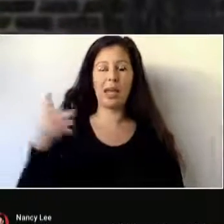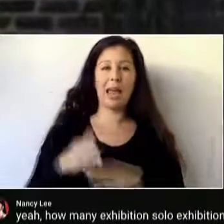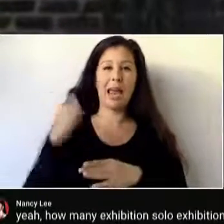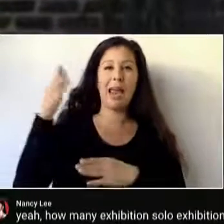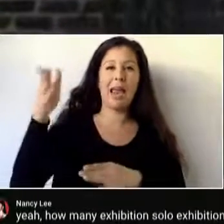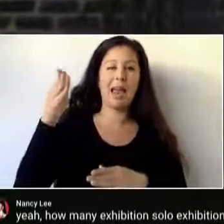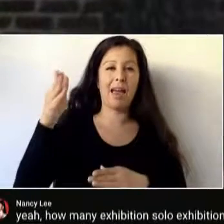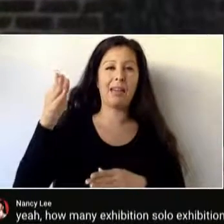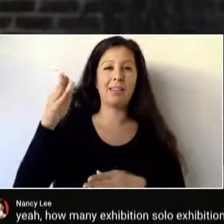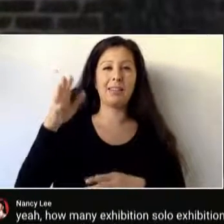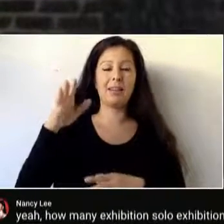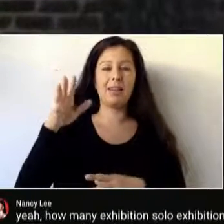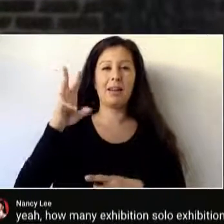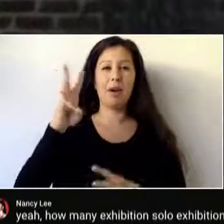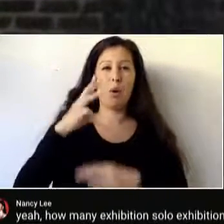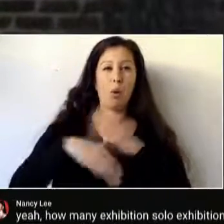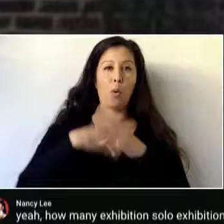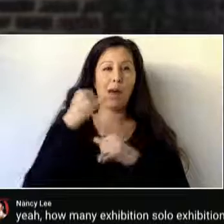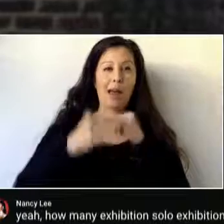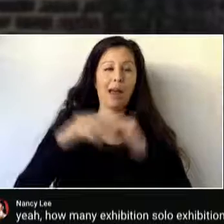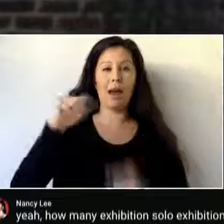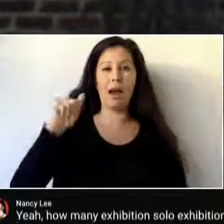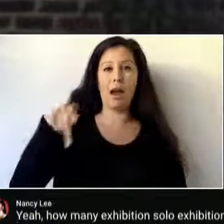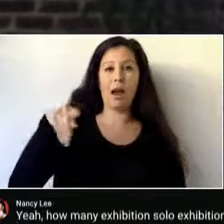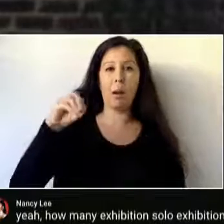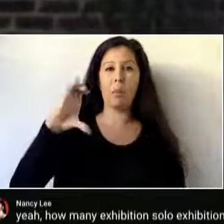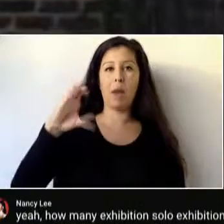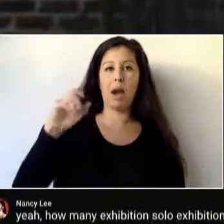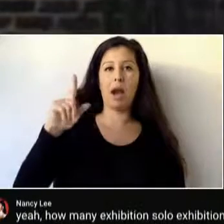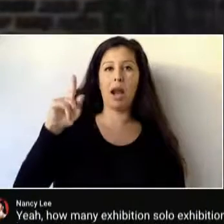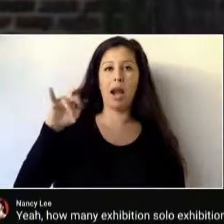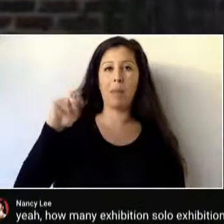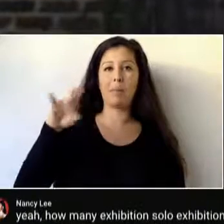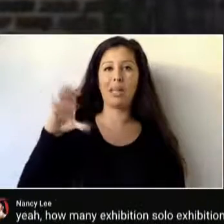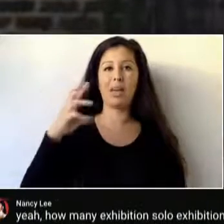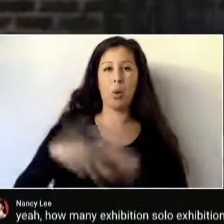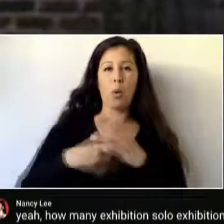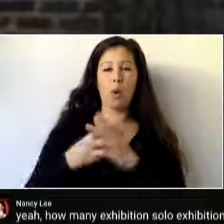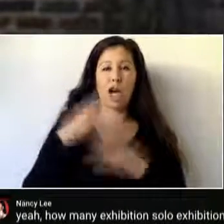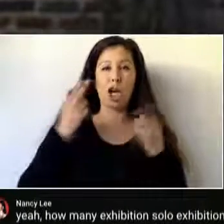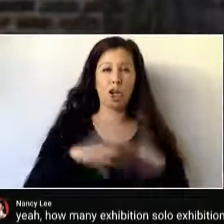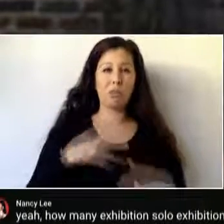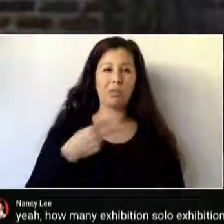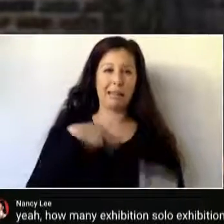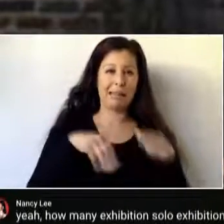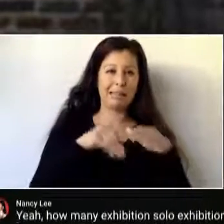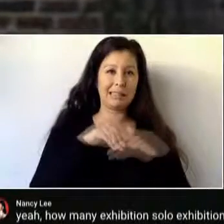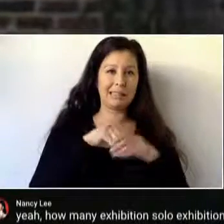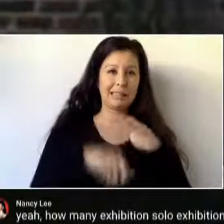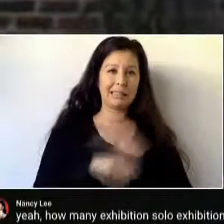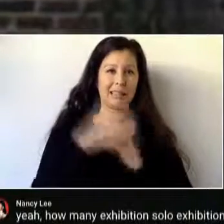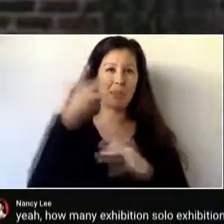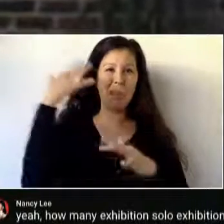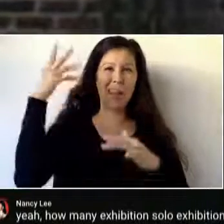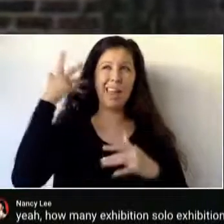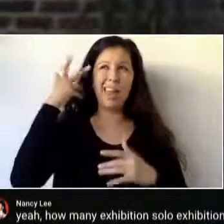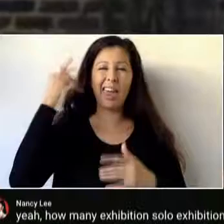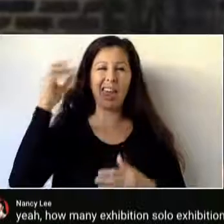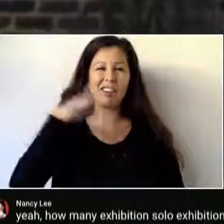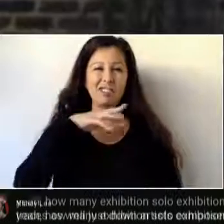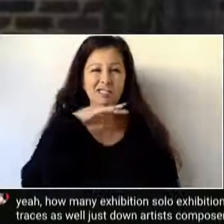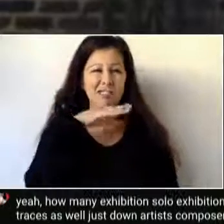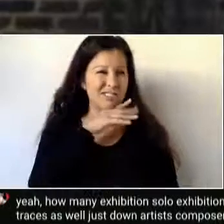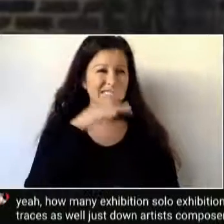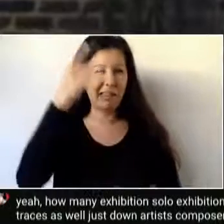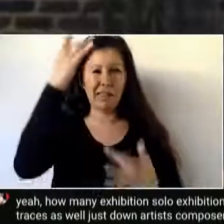post-apocalyptic world where like humans are stuck indoors inside because there's so much air pollution out there and so much